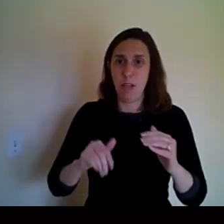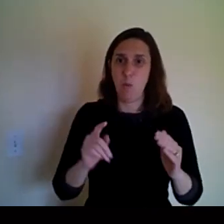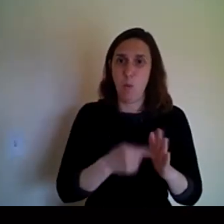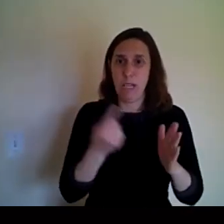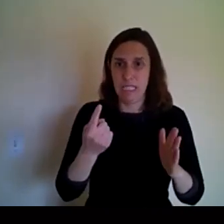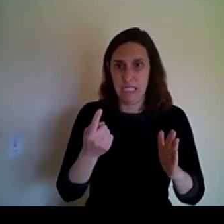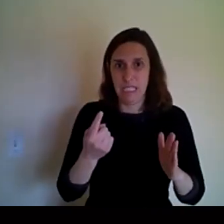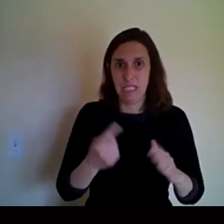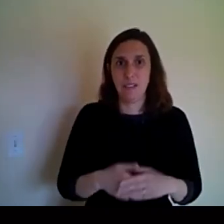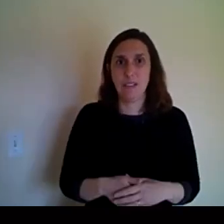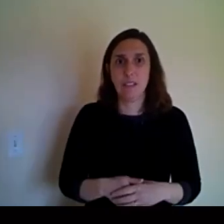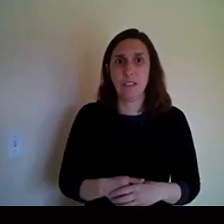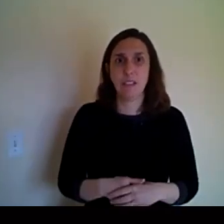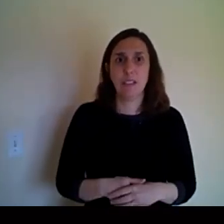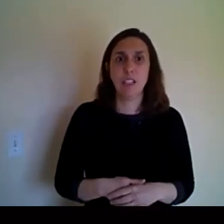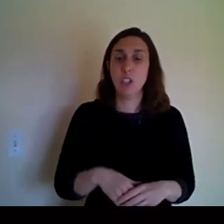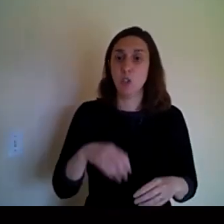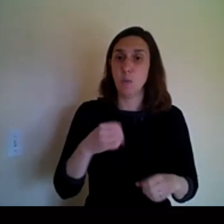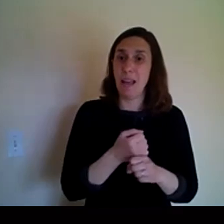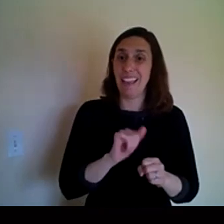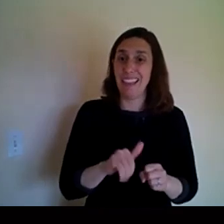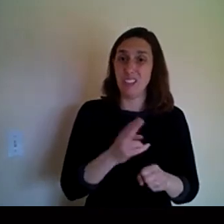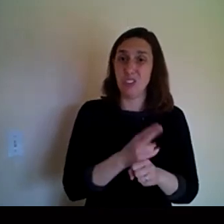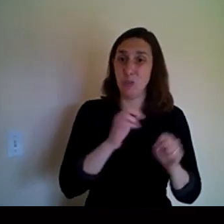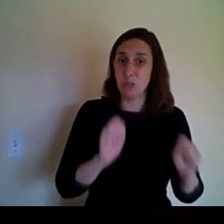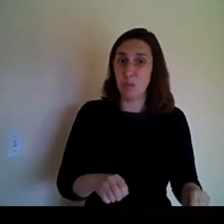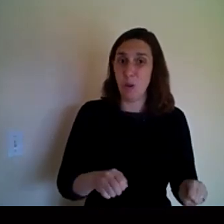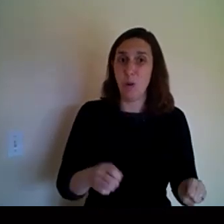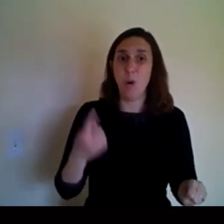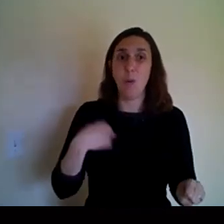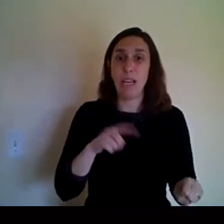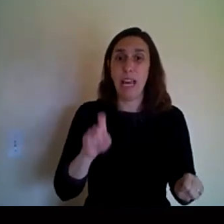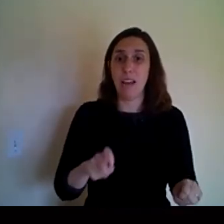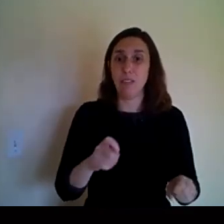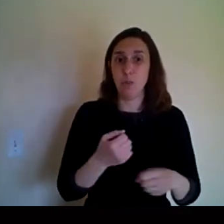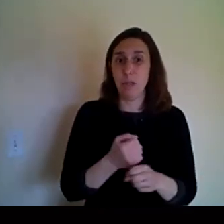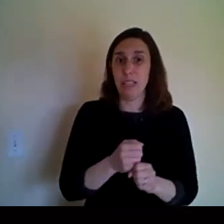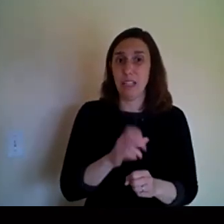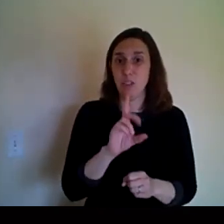To make this usable, we either have to look at the domain